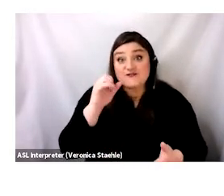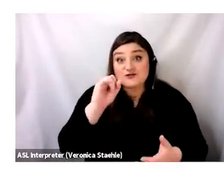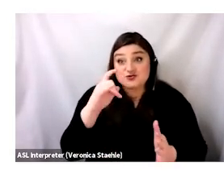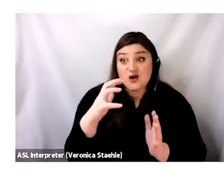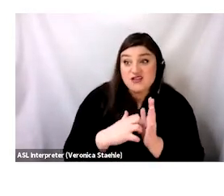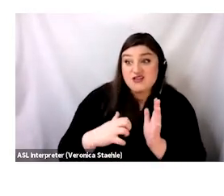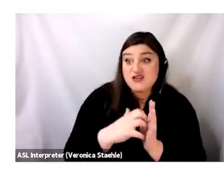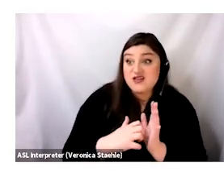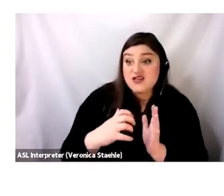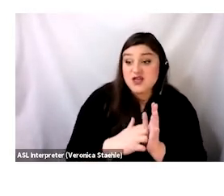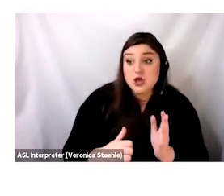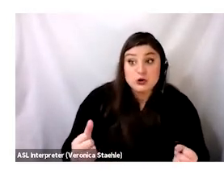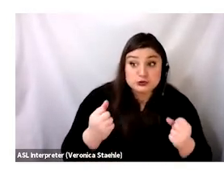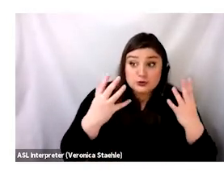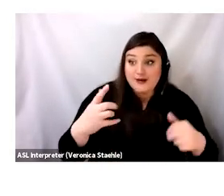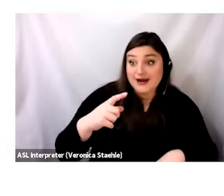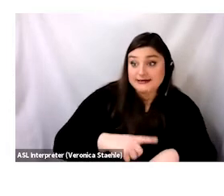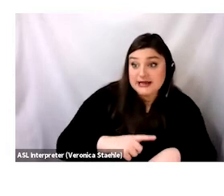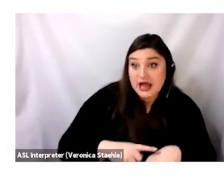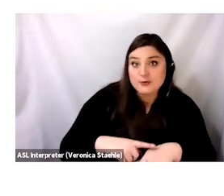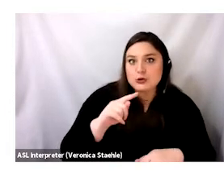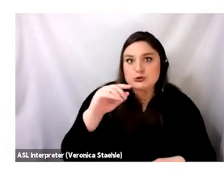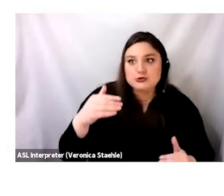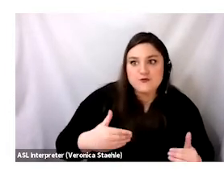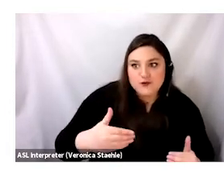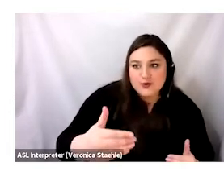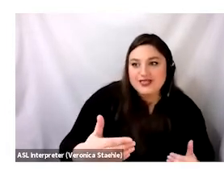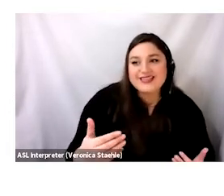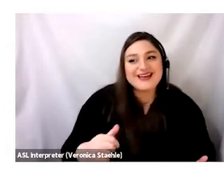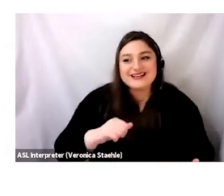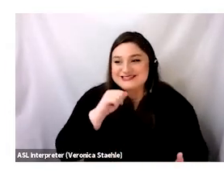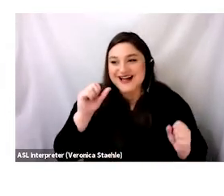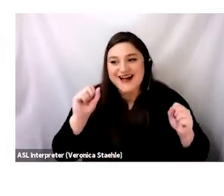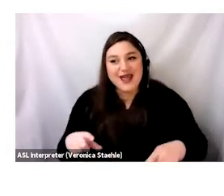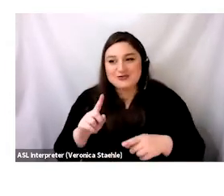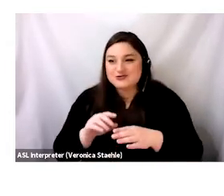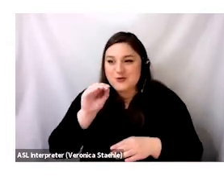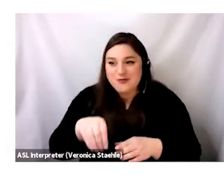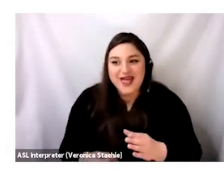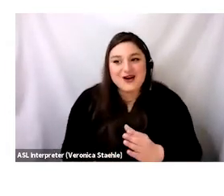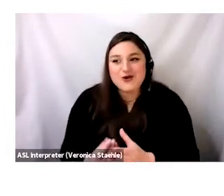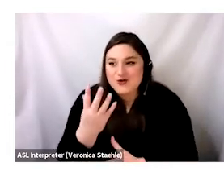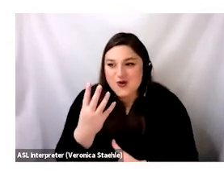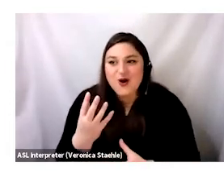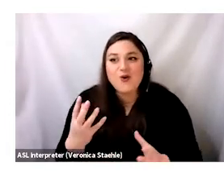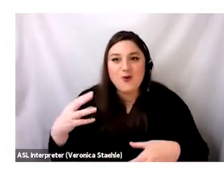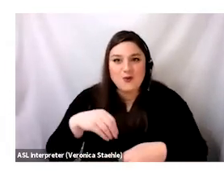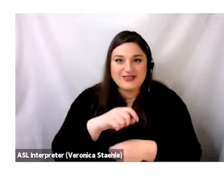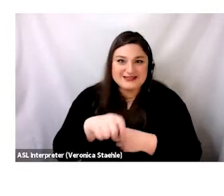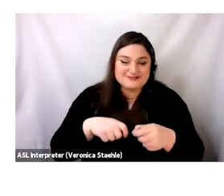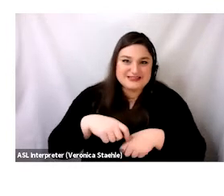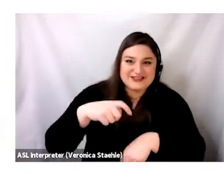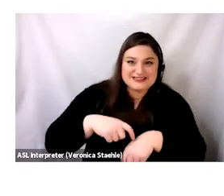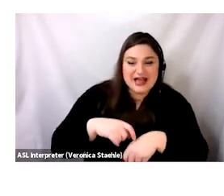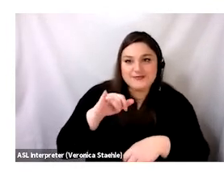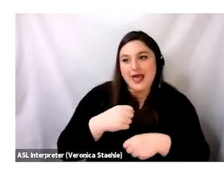and tilling the soil a lot to plant the seeds and make sure they grow, in a very specific time frame, that